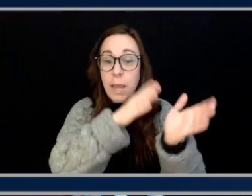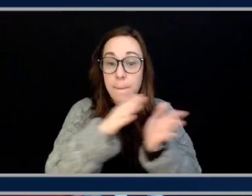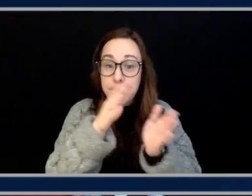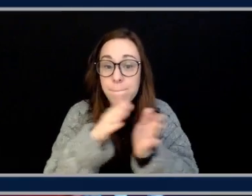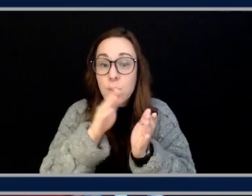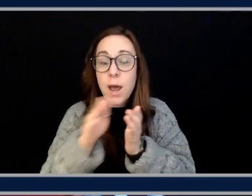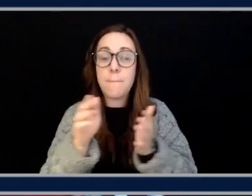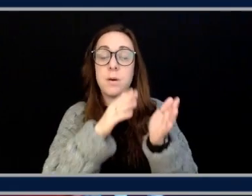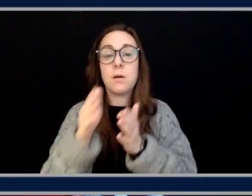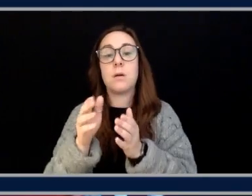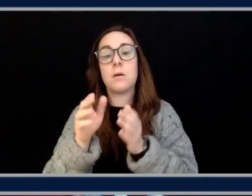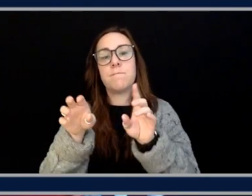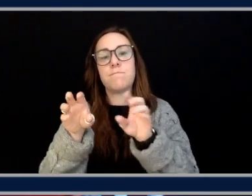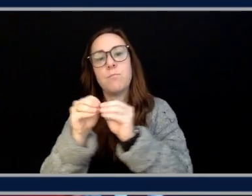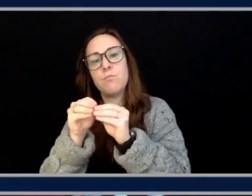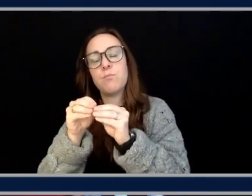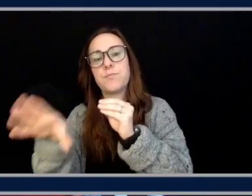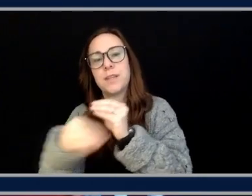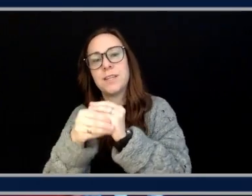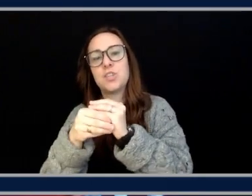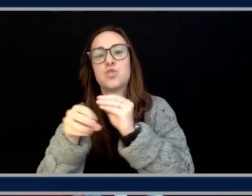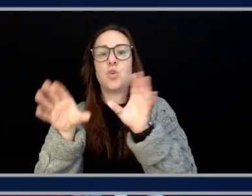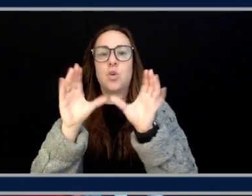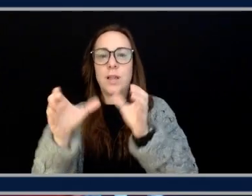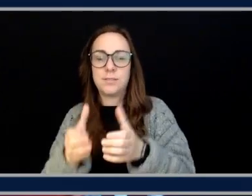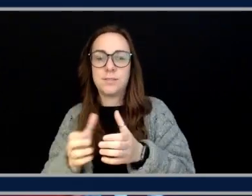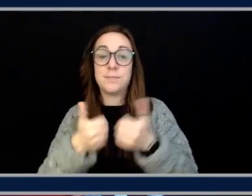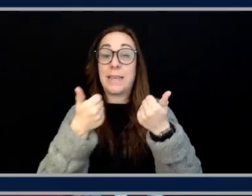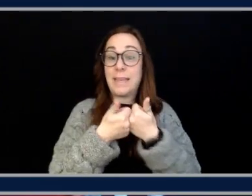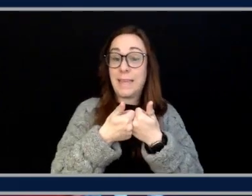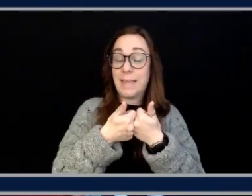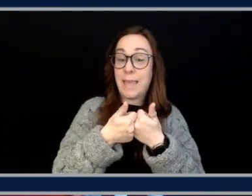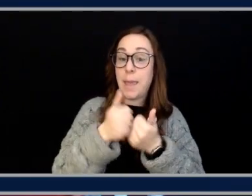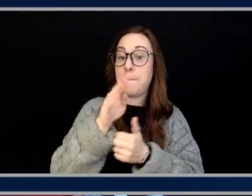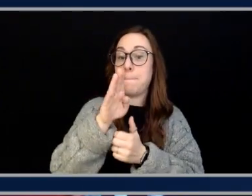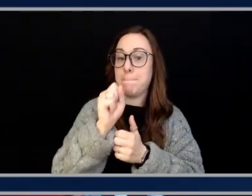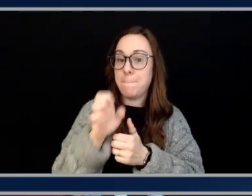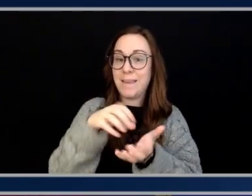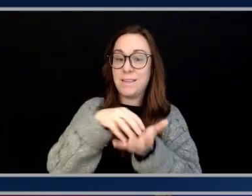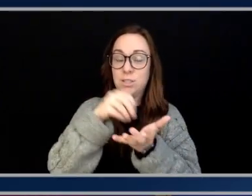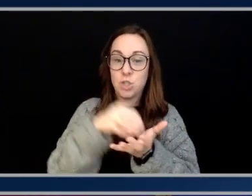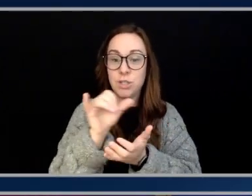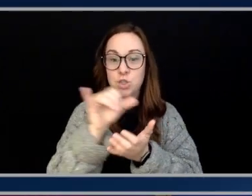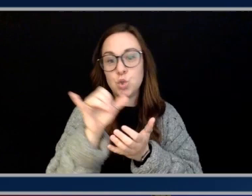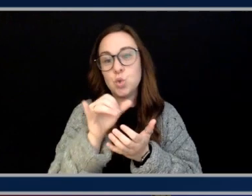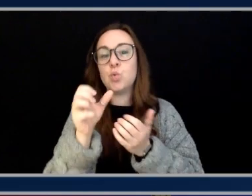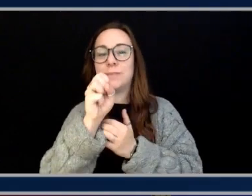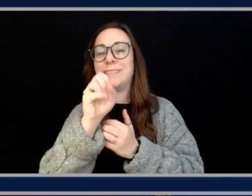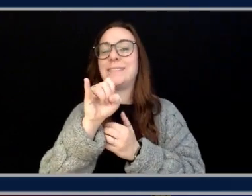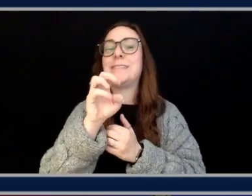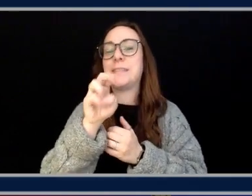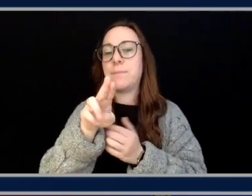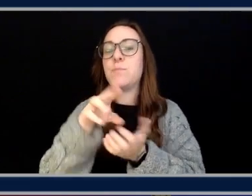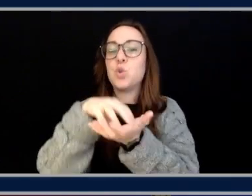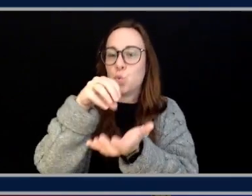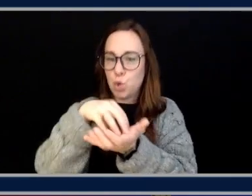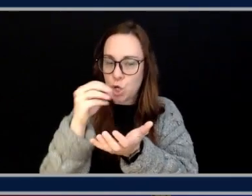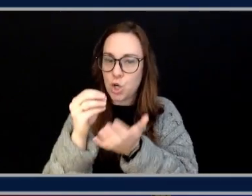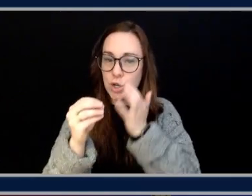digital courses. You got game-based learning. So those that are like, all about Simulearn. Yeah. So those that are about